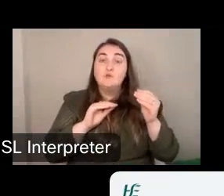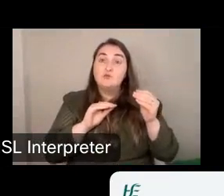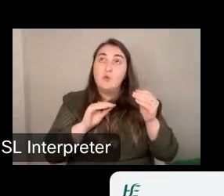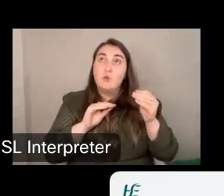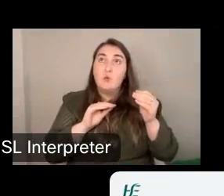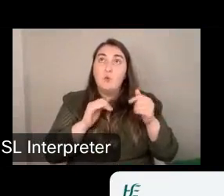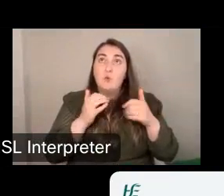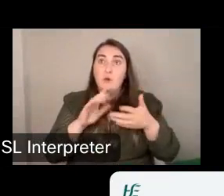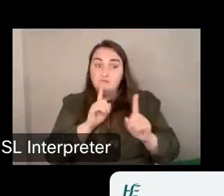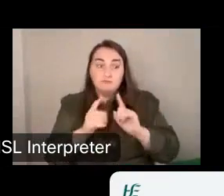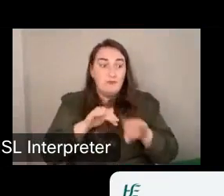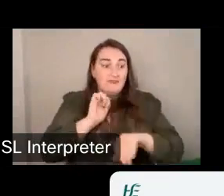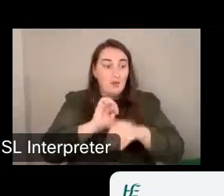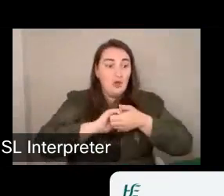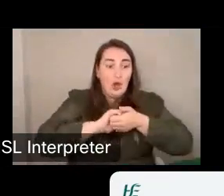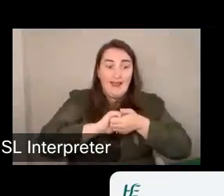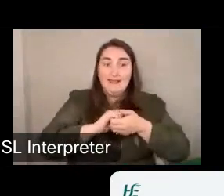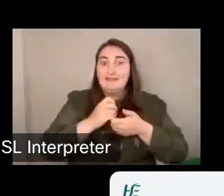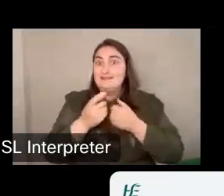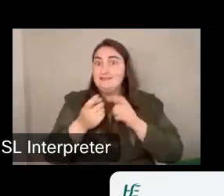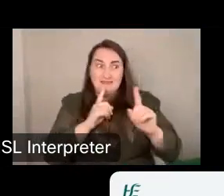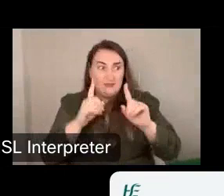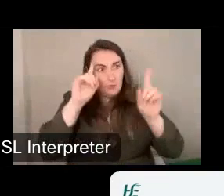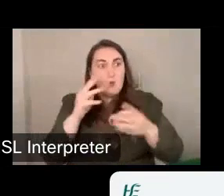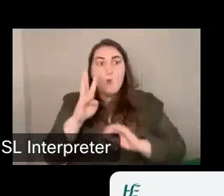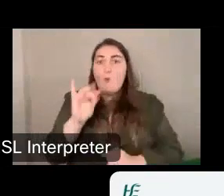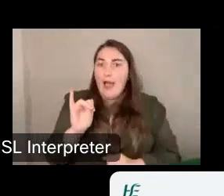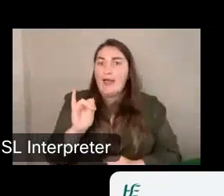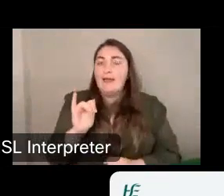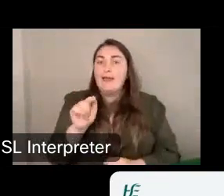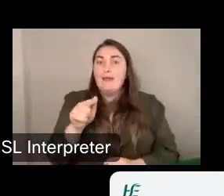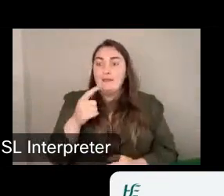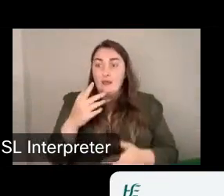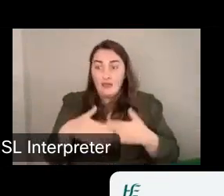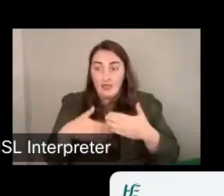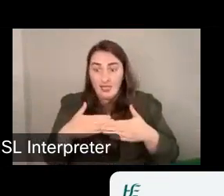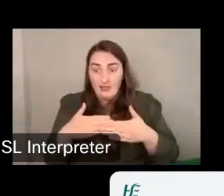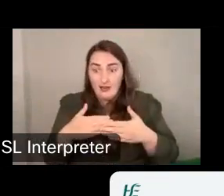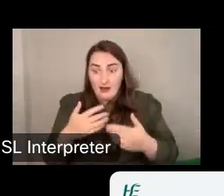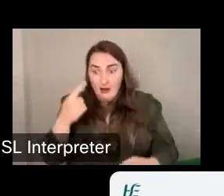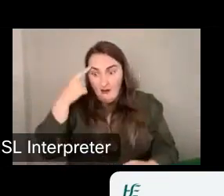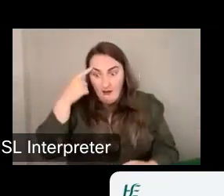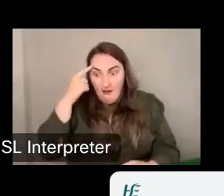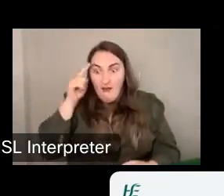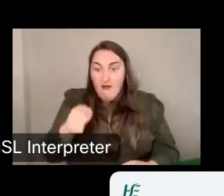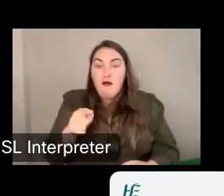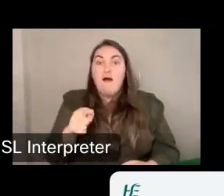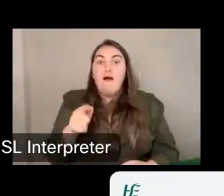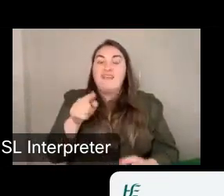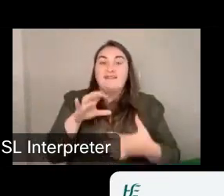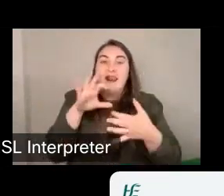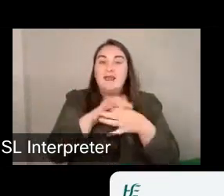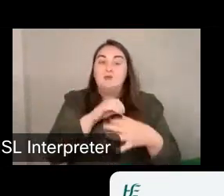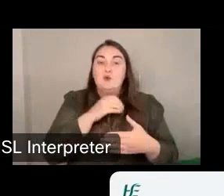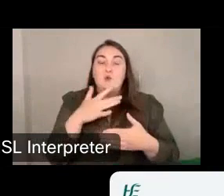at home that they're more impatient with people and they don't know why. And eventually they get a moment of clarity and go, aha, it's linked to what